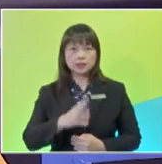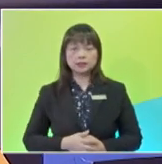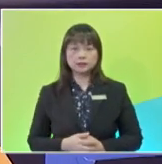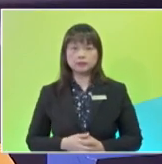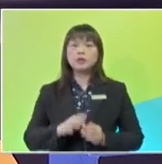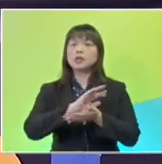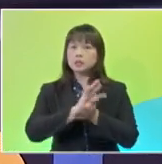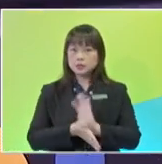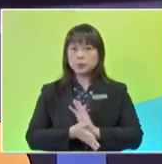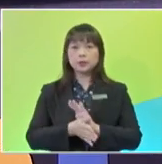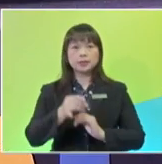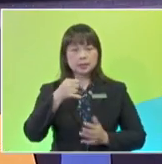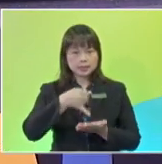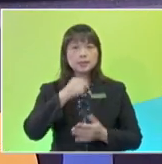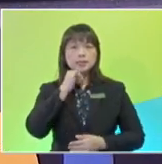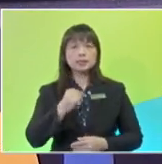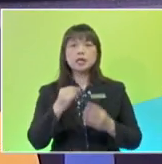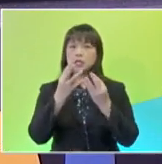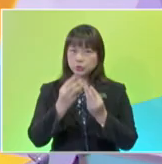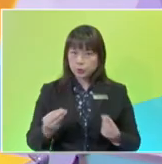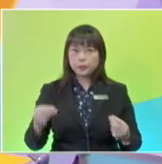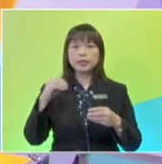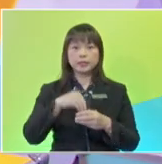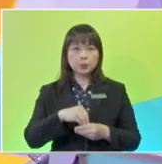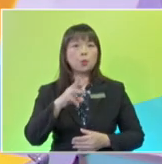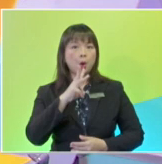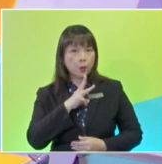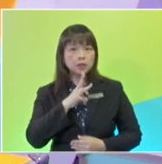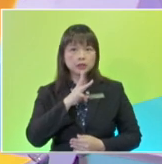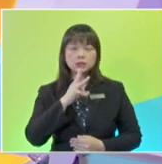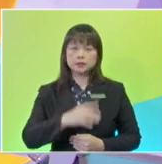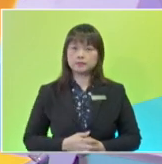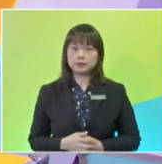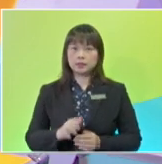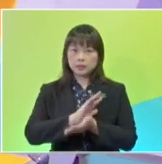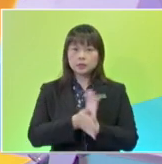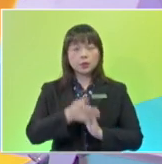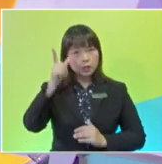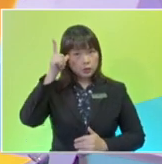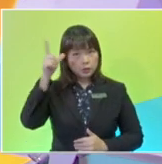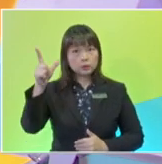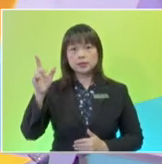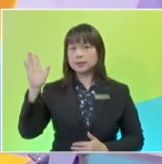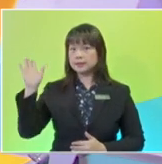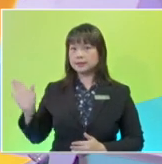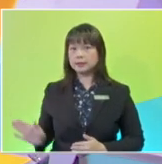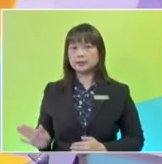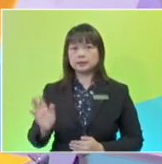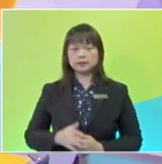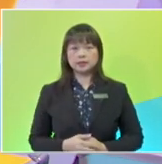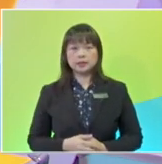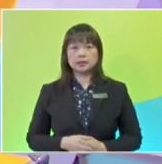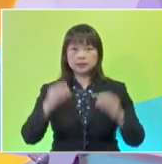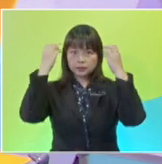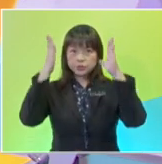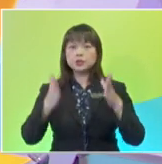it's soluble in water, all right? Mm-hmm. So look at this, what do you call? This whiteboard, look at the whiteboard here. Okay. I would like you to